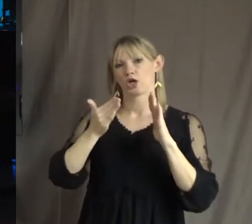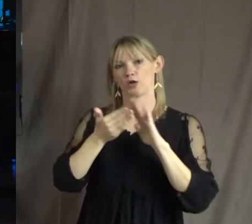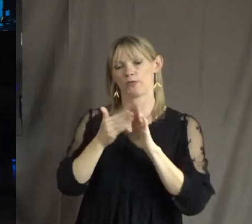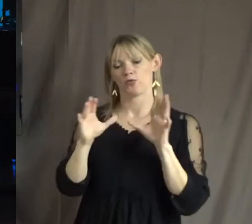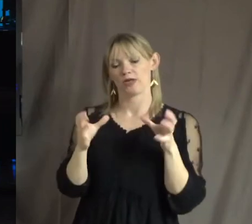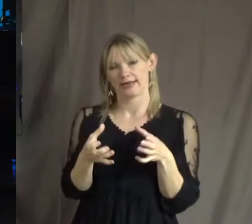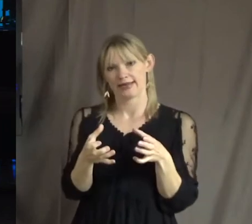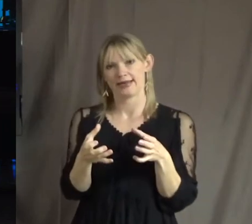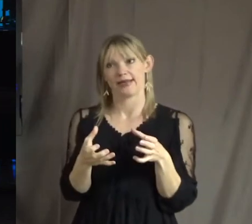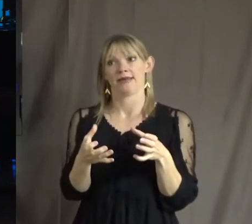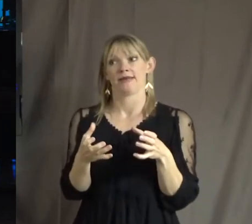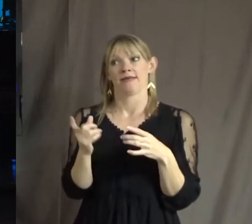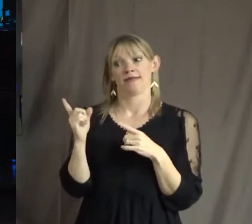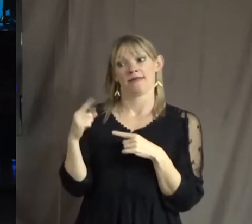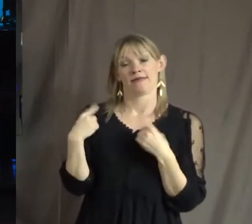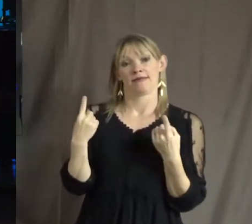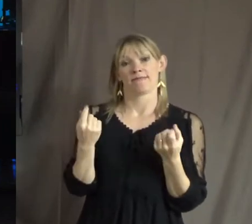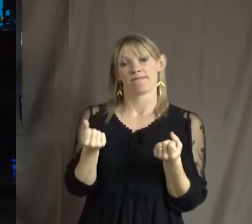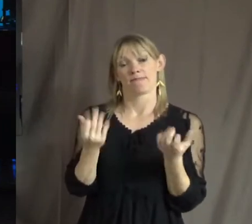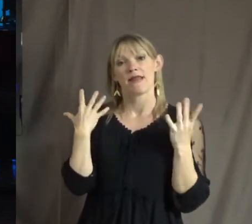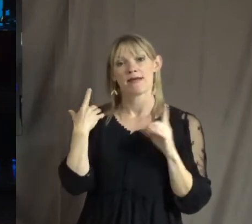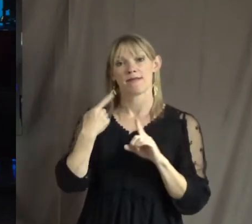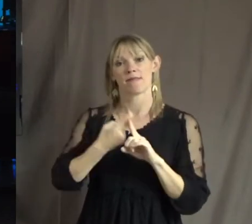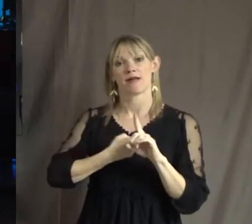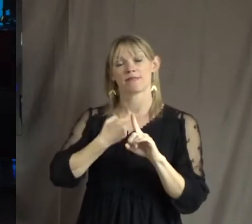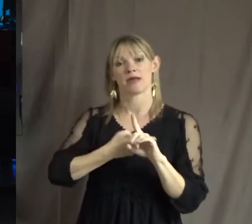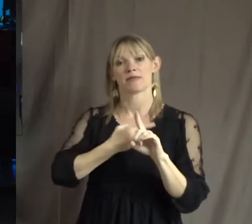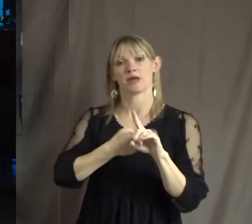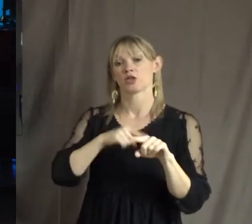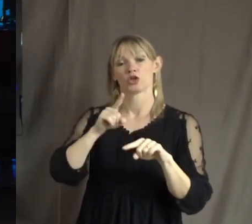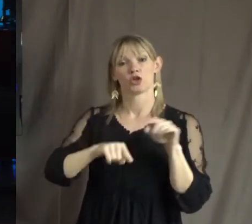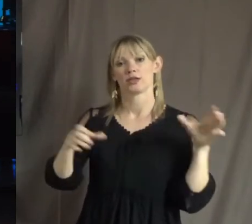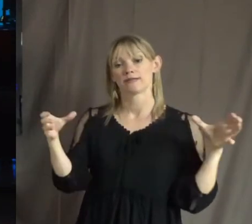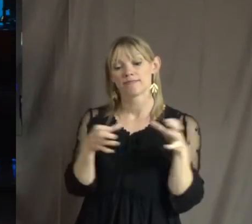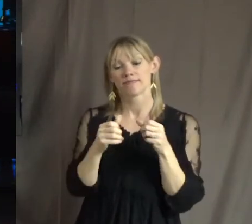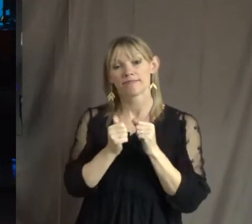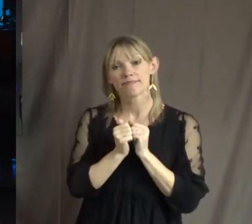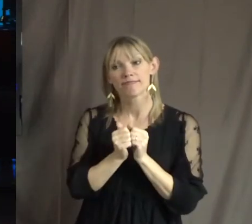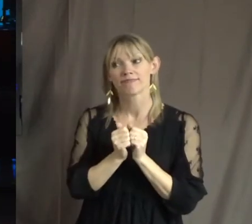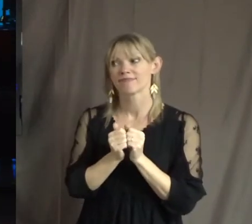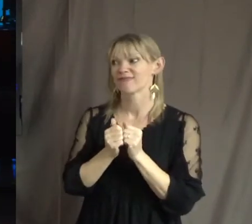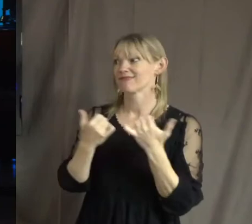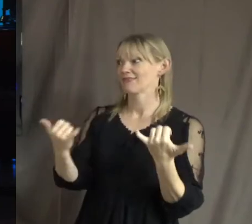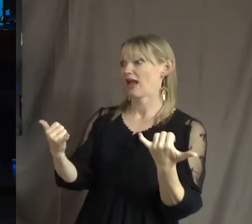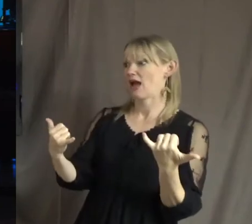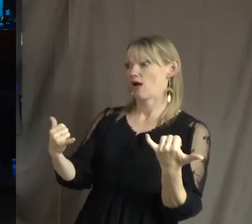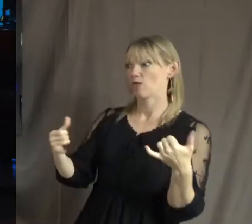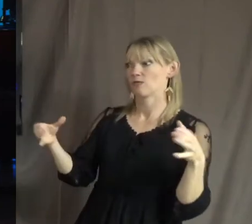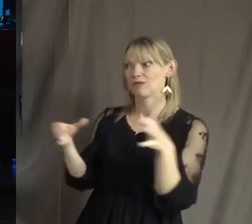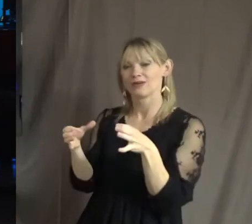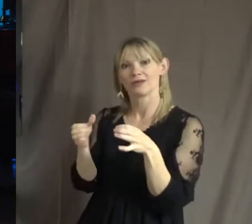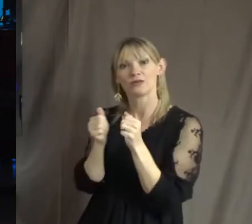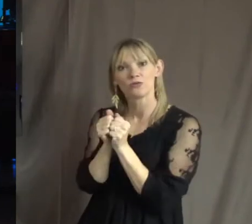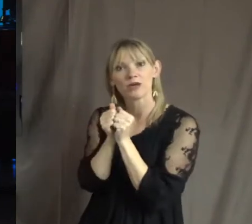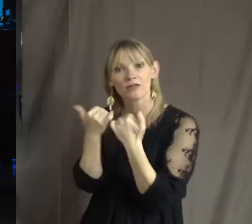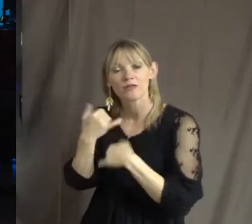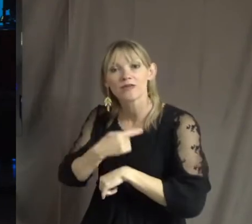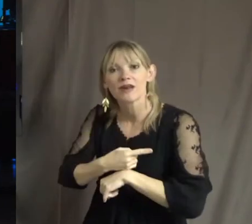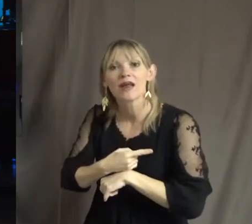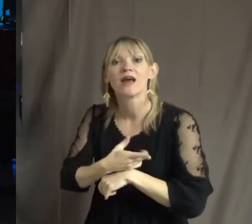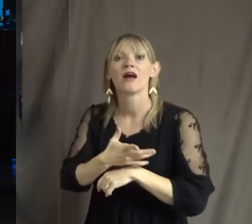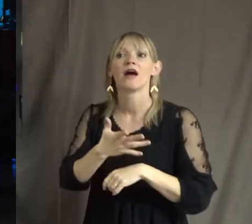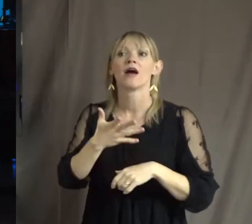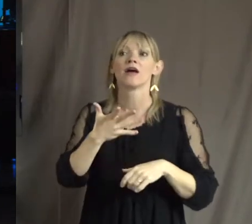it's been months that we haven't been able to be together, and here we are, which is wonderful. And there's been times